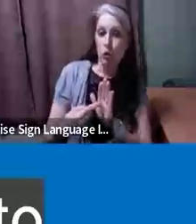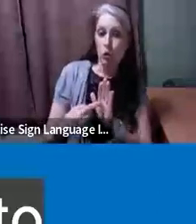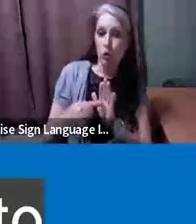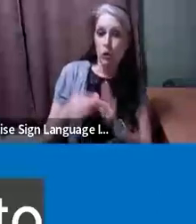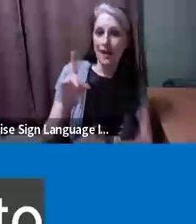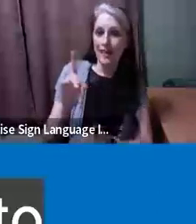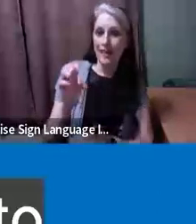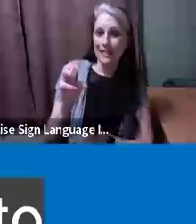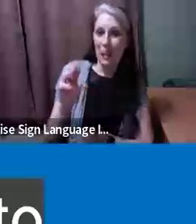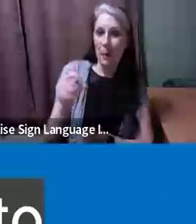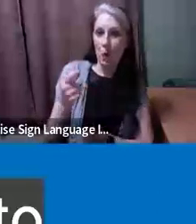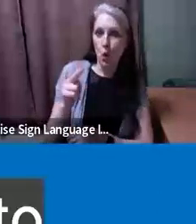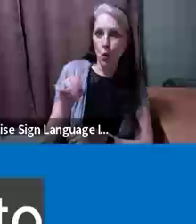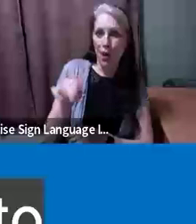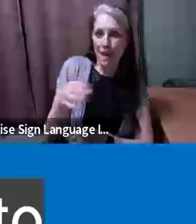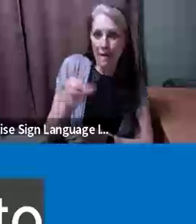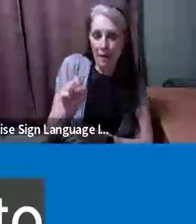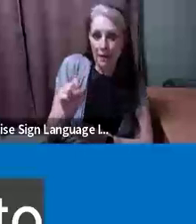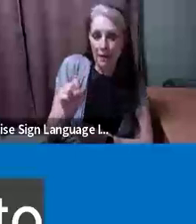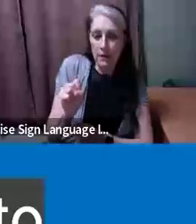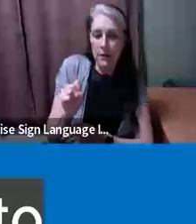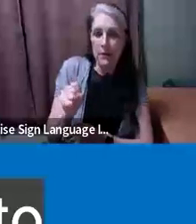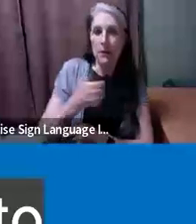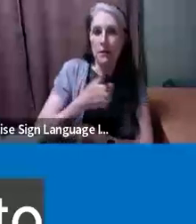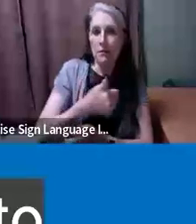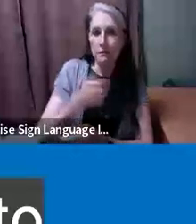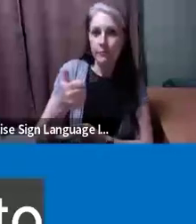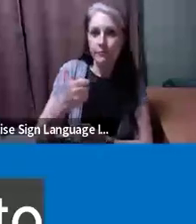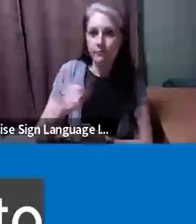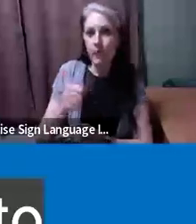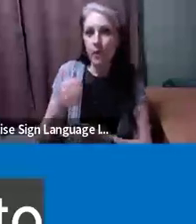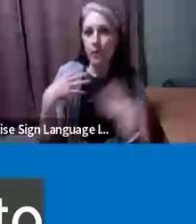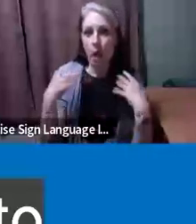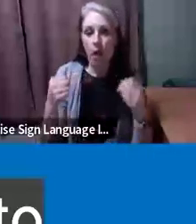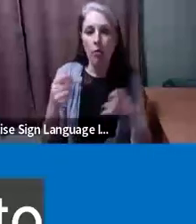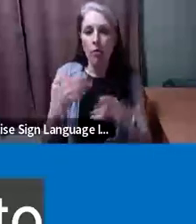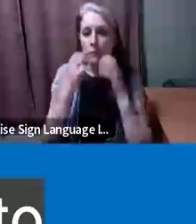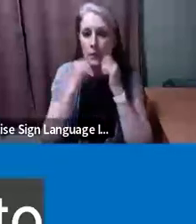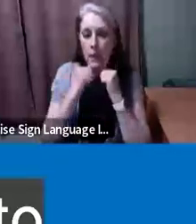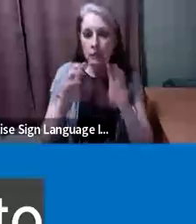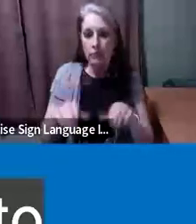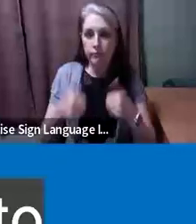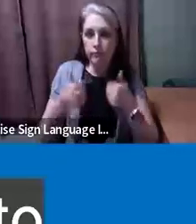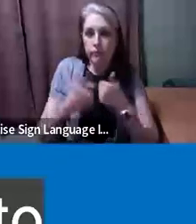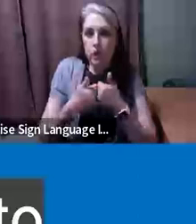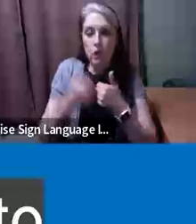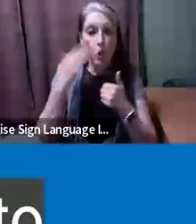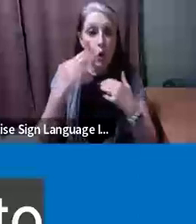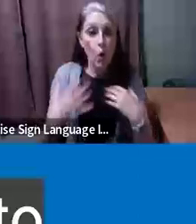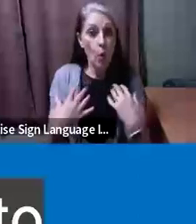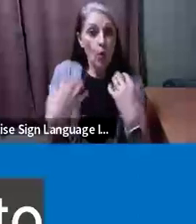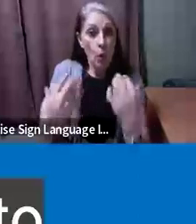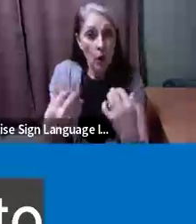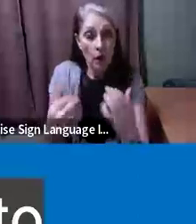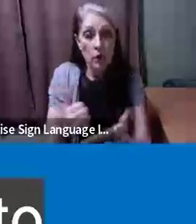some of the transportation issues, education and other healthcare challenges. So you get to know your audience so that you can help